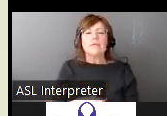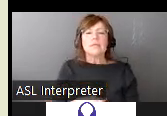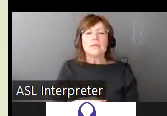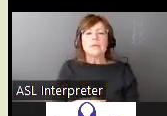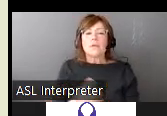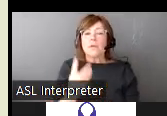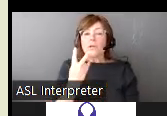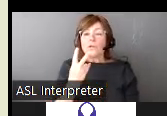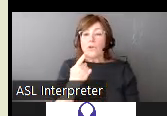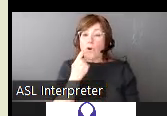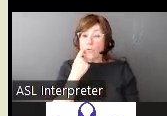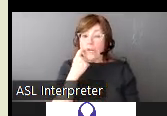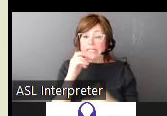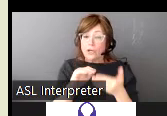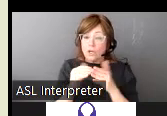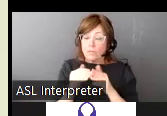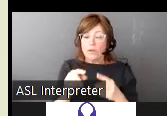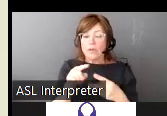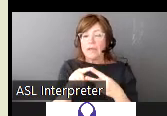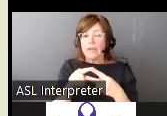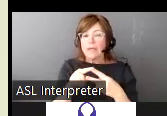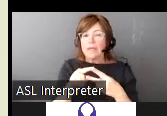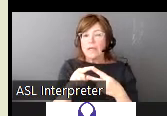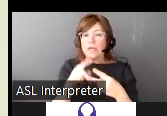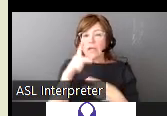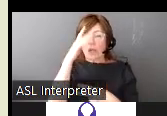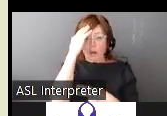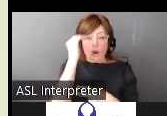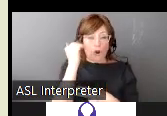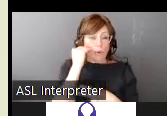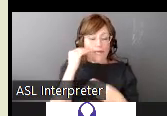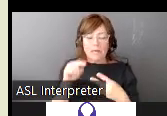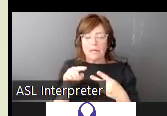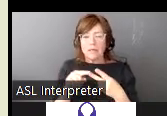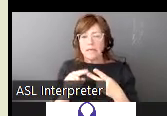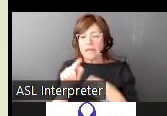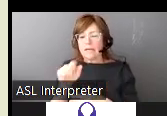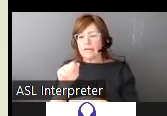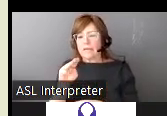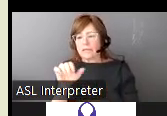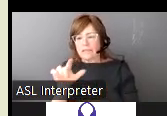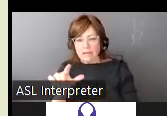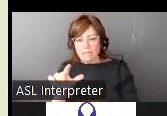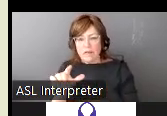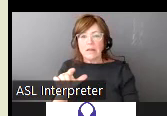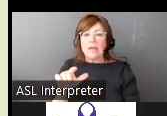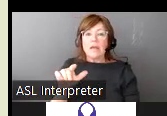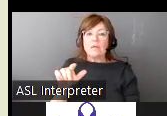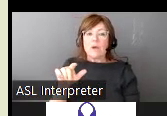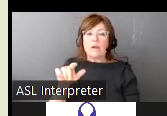communities are the Korean and the Tamil communities, and the 2 long-term communities are the Chinese and the Punjabi